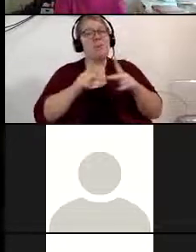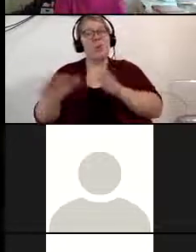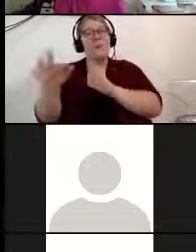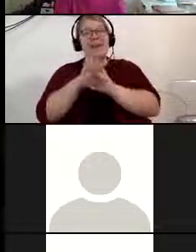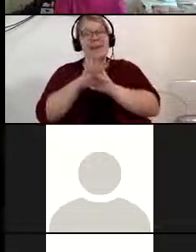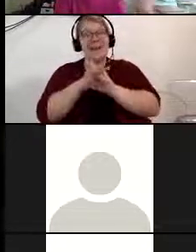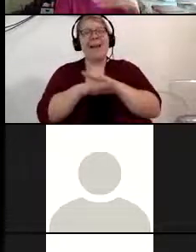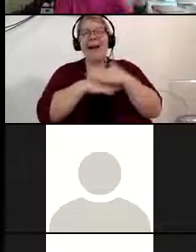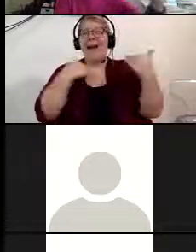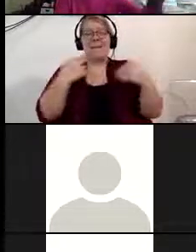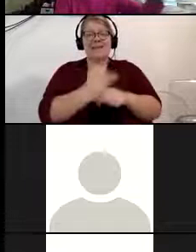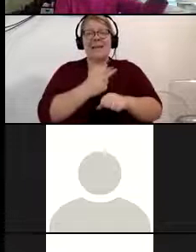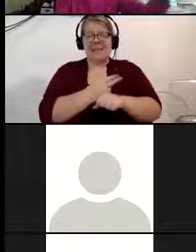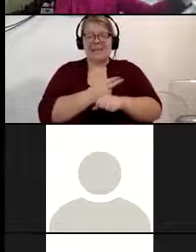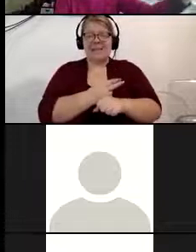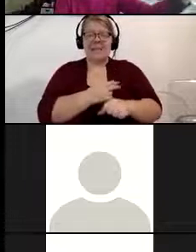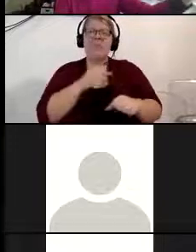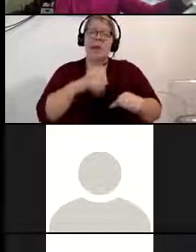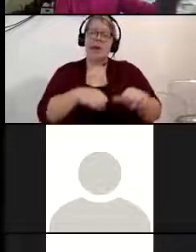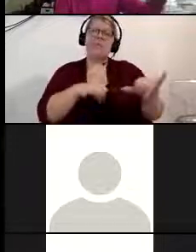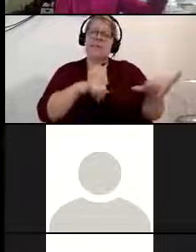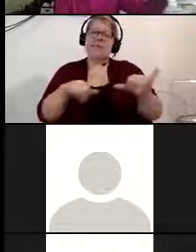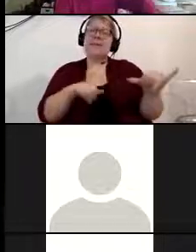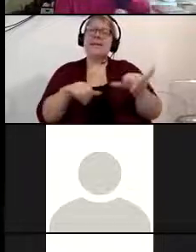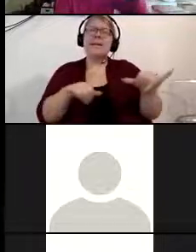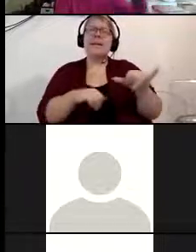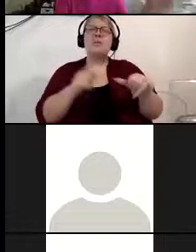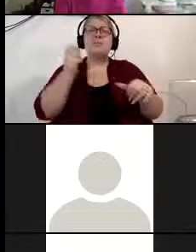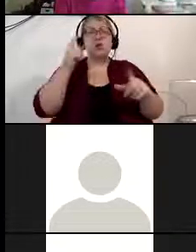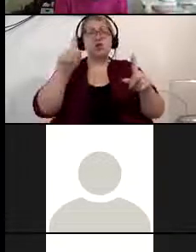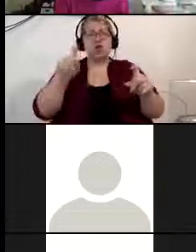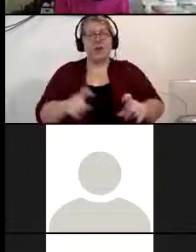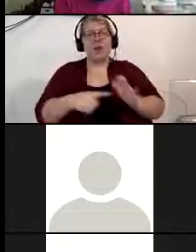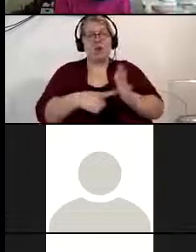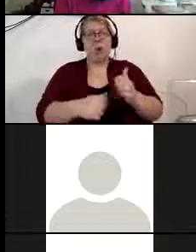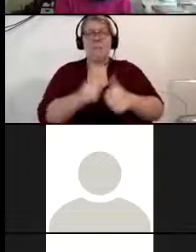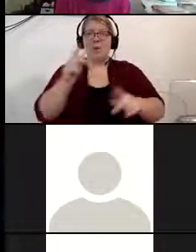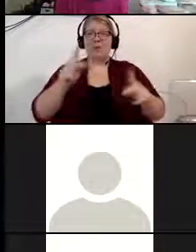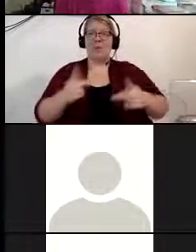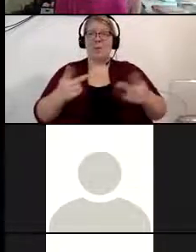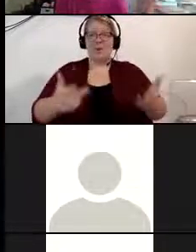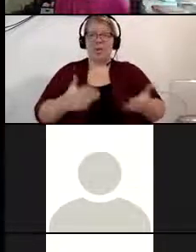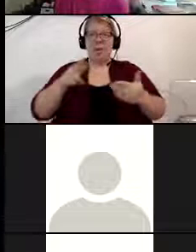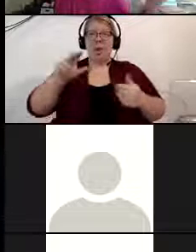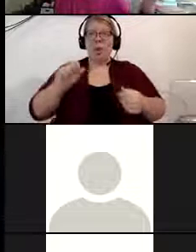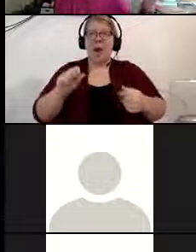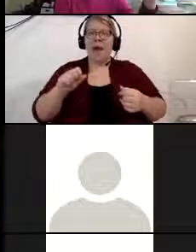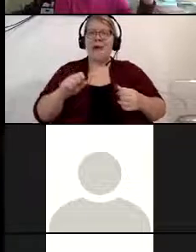that's consistent with the fact that surveys have shown that most people in the United States